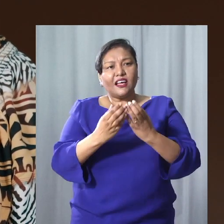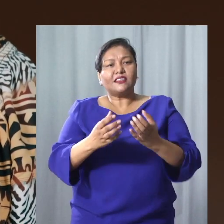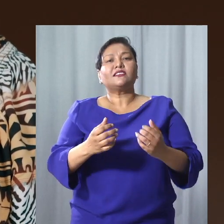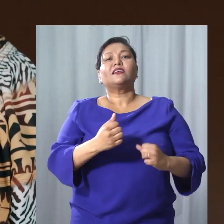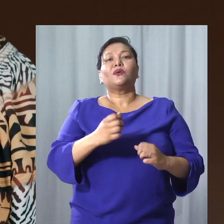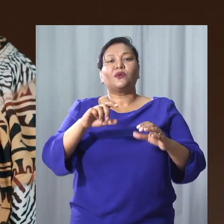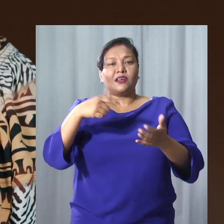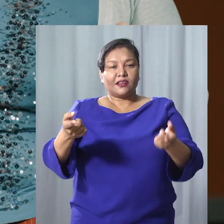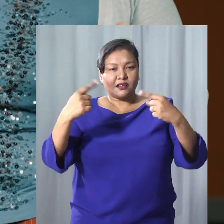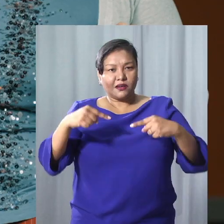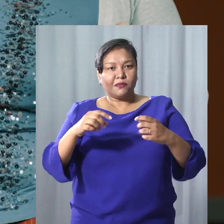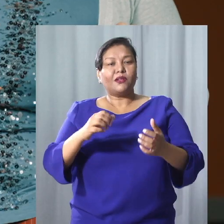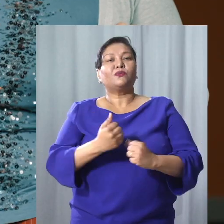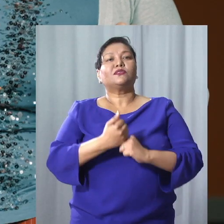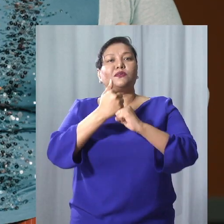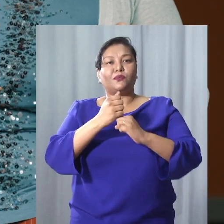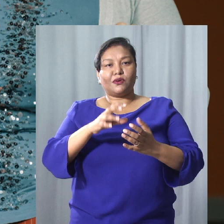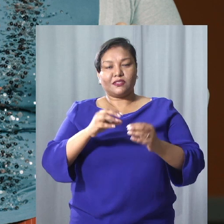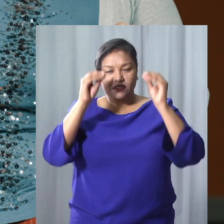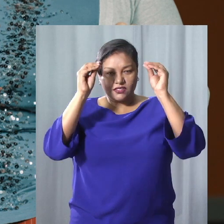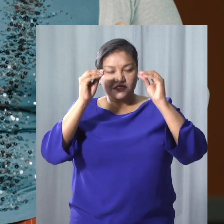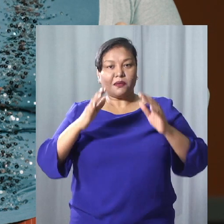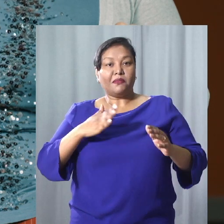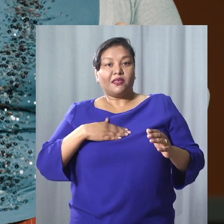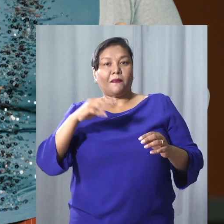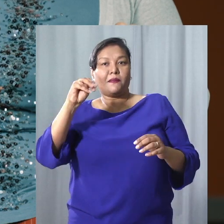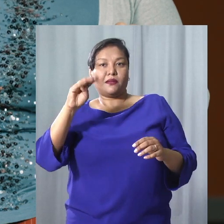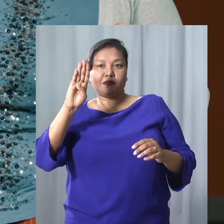also accommodate them. My name is Merle Basdeo.